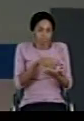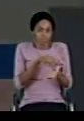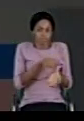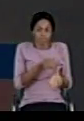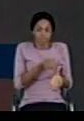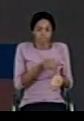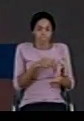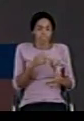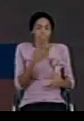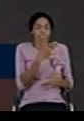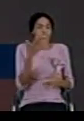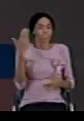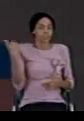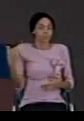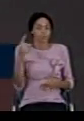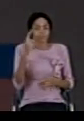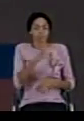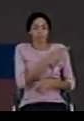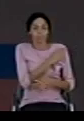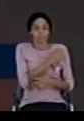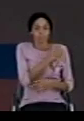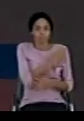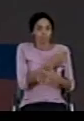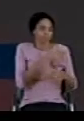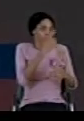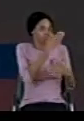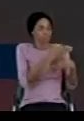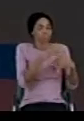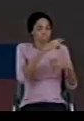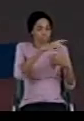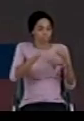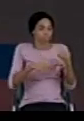one hospital, St. Anthony, around us here.